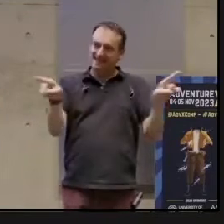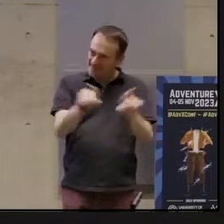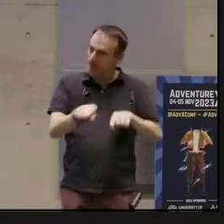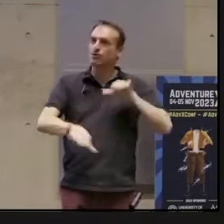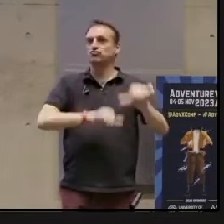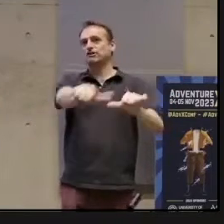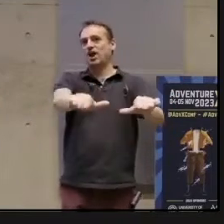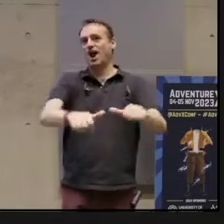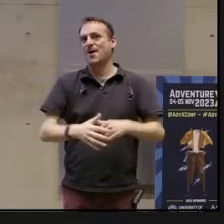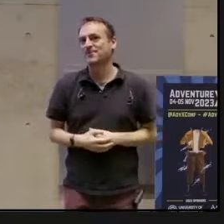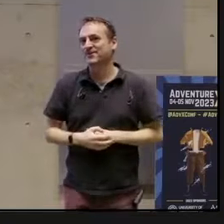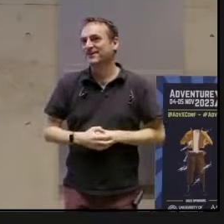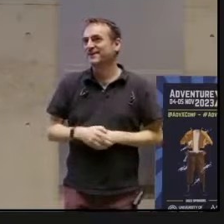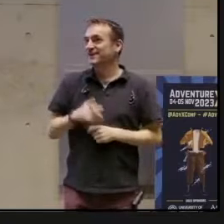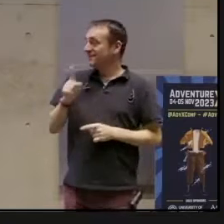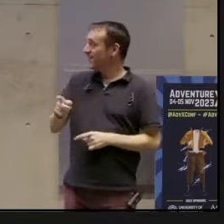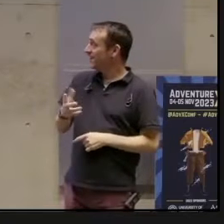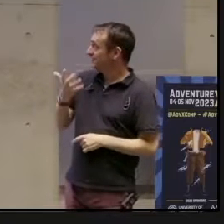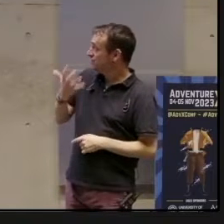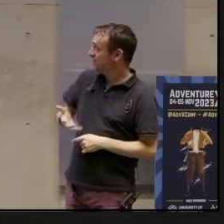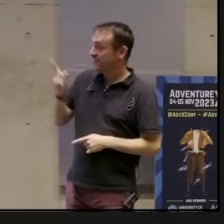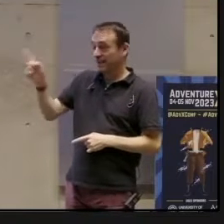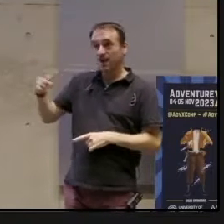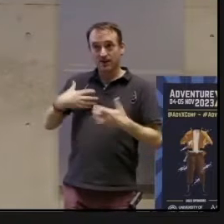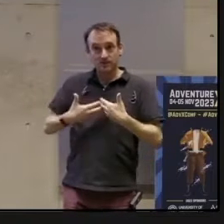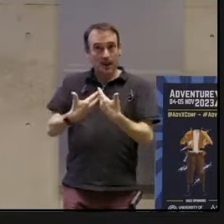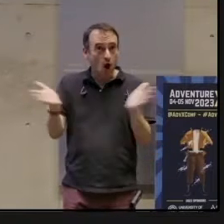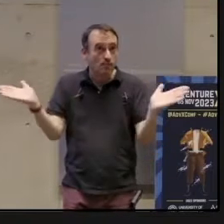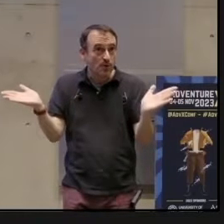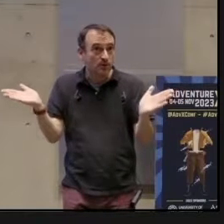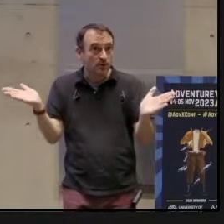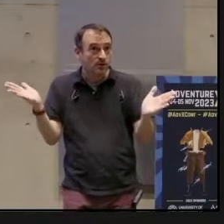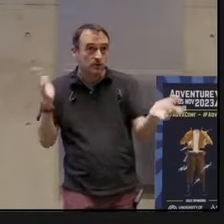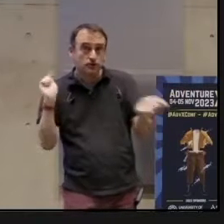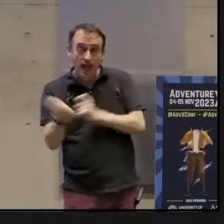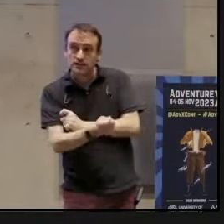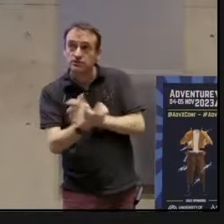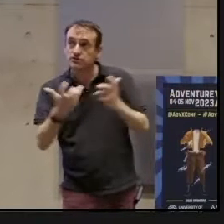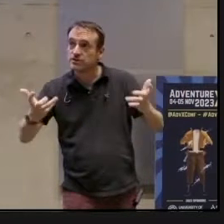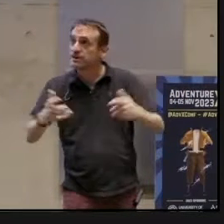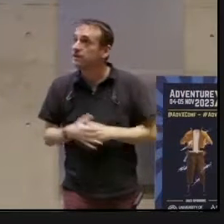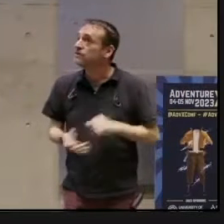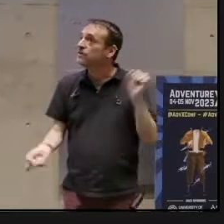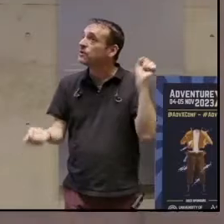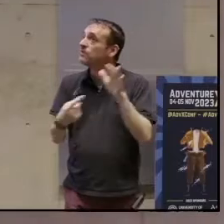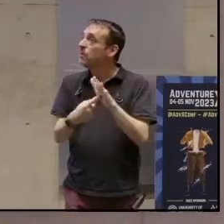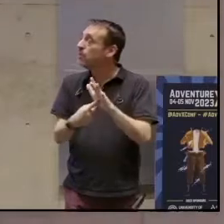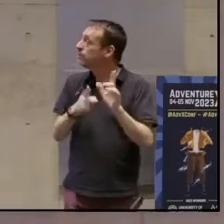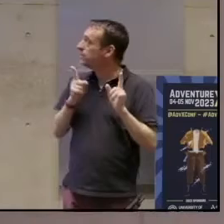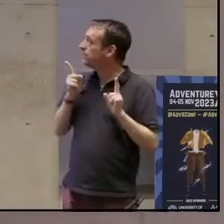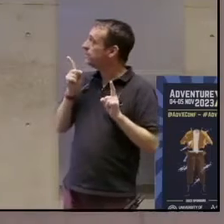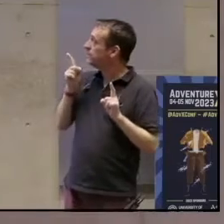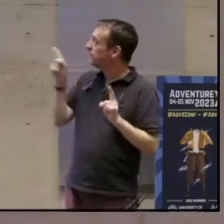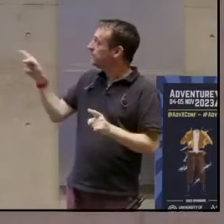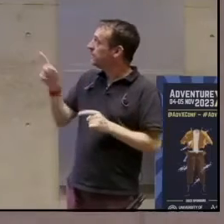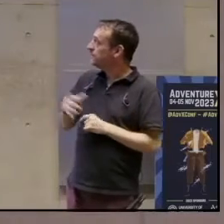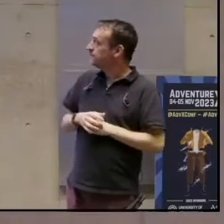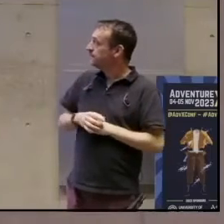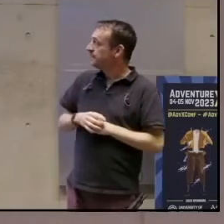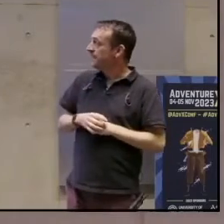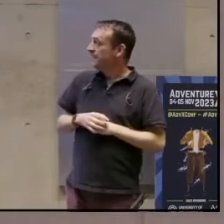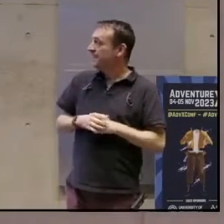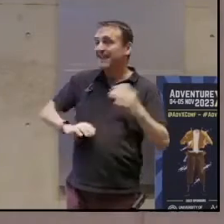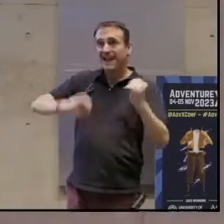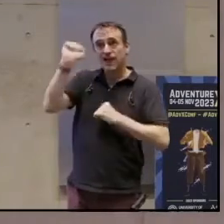Good, okay, this shit is in the open, people, okay? So, all right, but most importantly, please remember this little factoid down here. That's what it